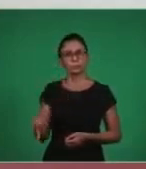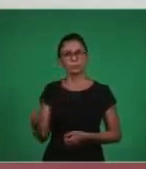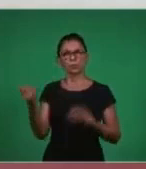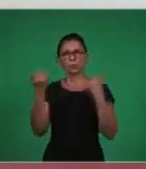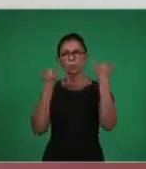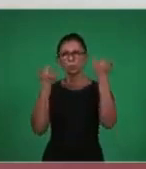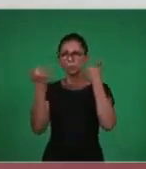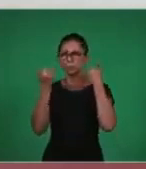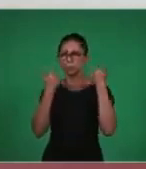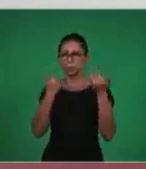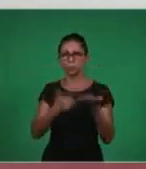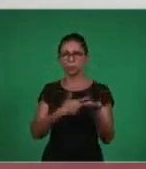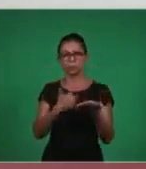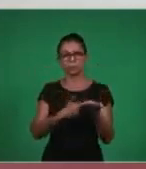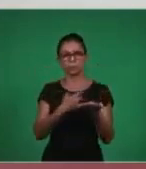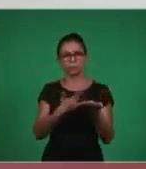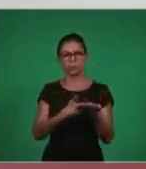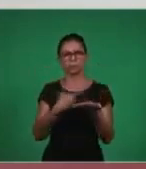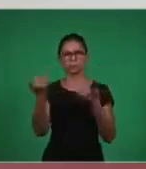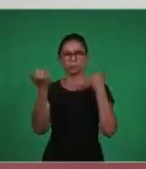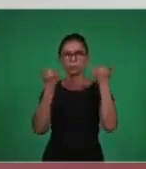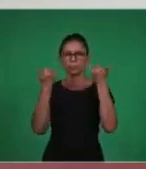the information